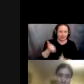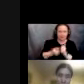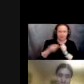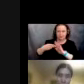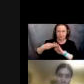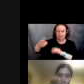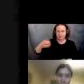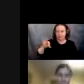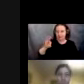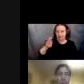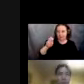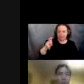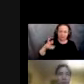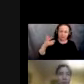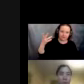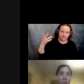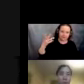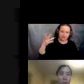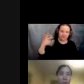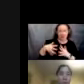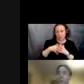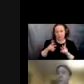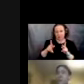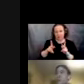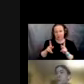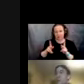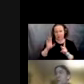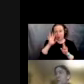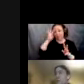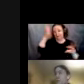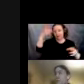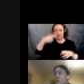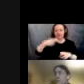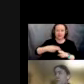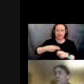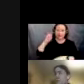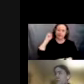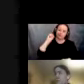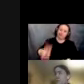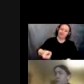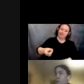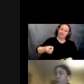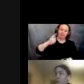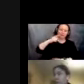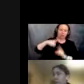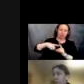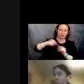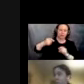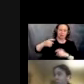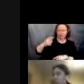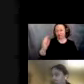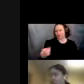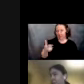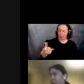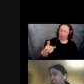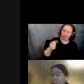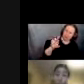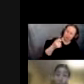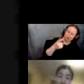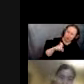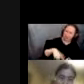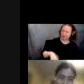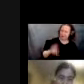US. American people would sort of make up names for Japanese immigrants and just call them George or Frank or Harry or what have